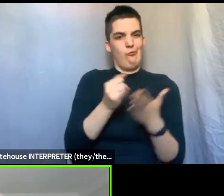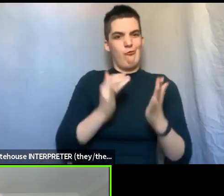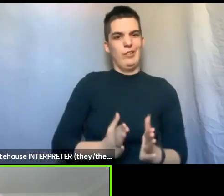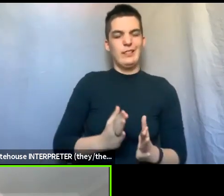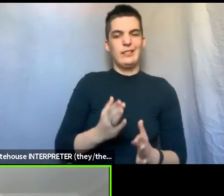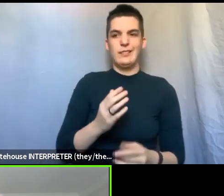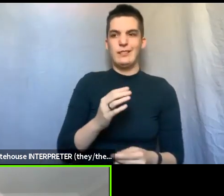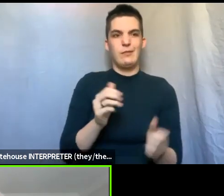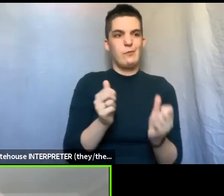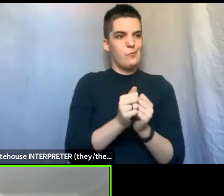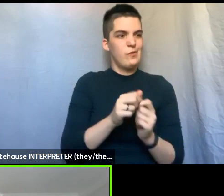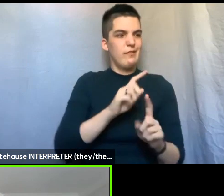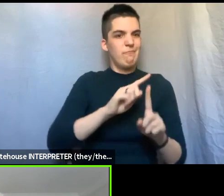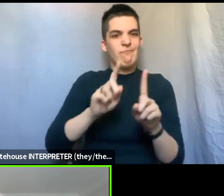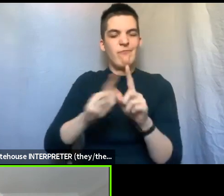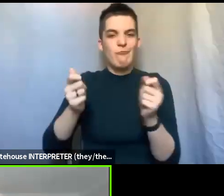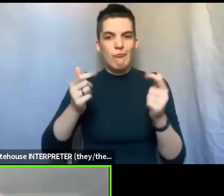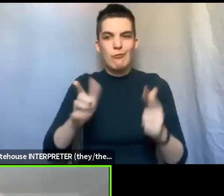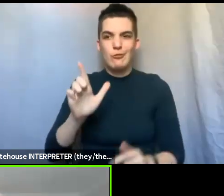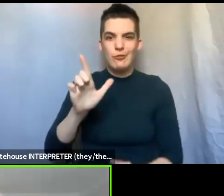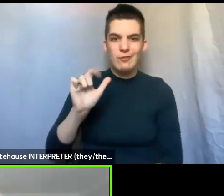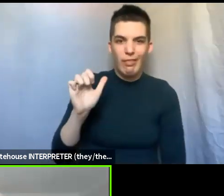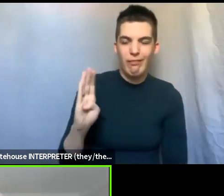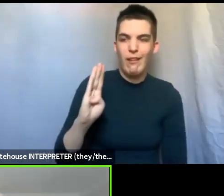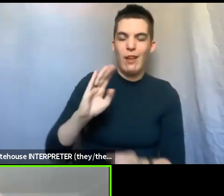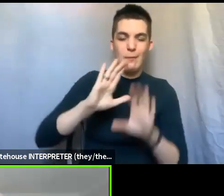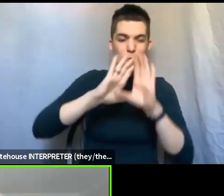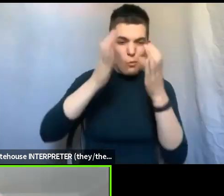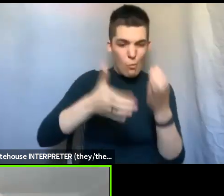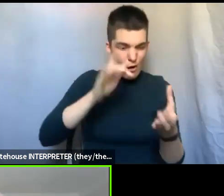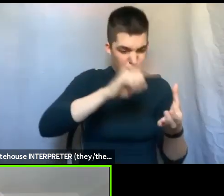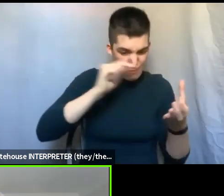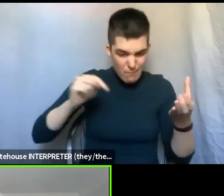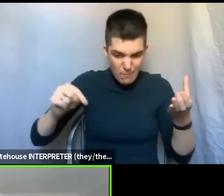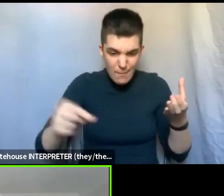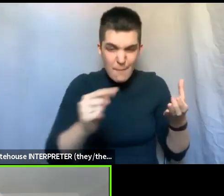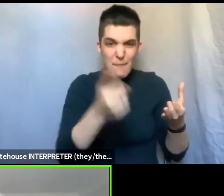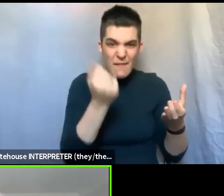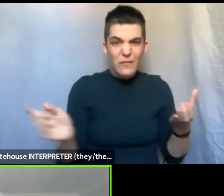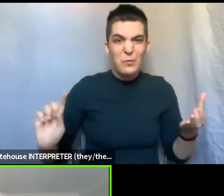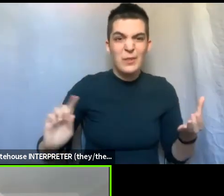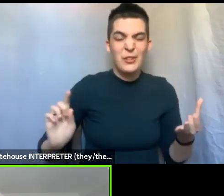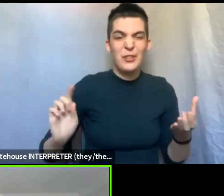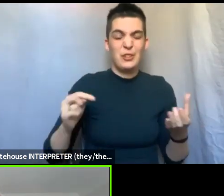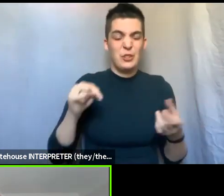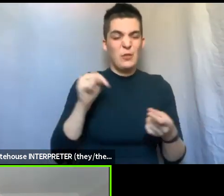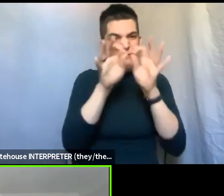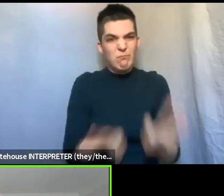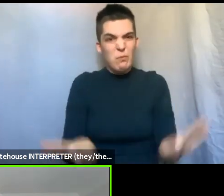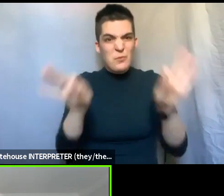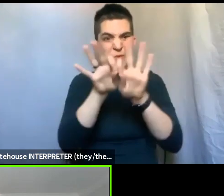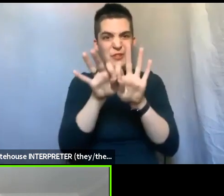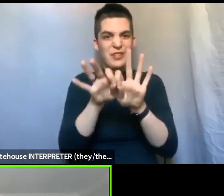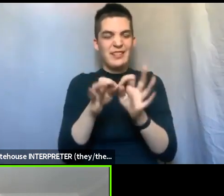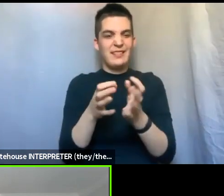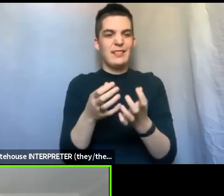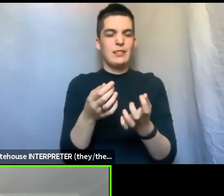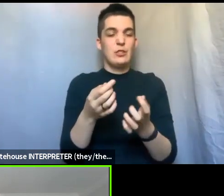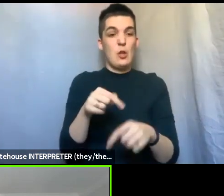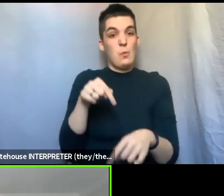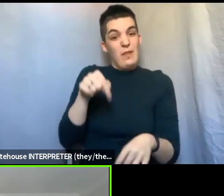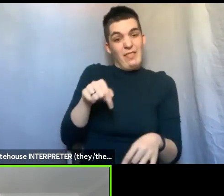world over the last decades and decades of activity. This is so valuable. So use this